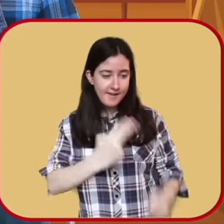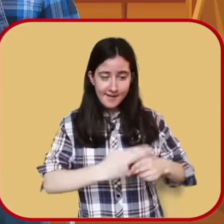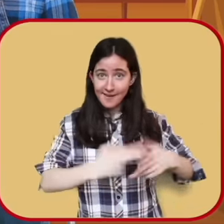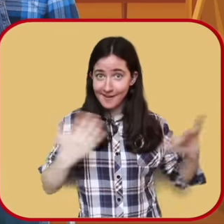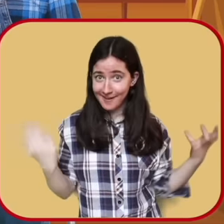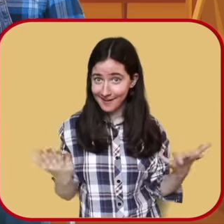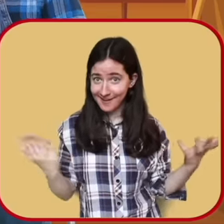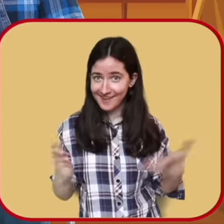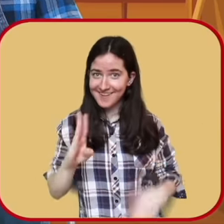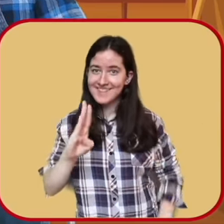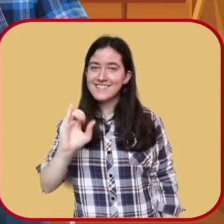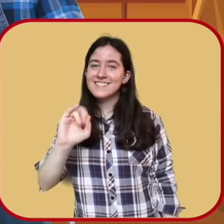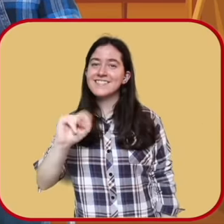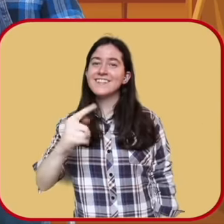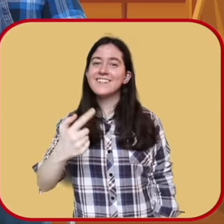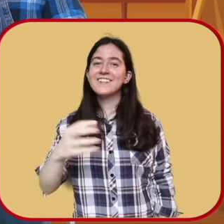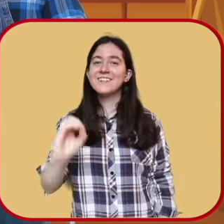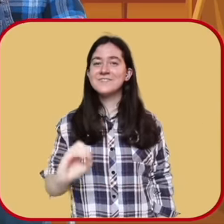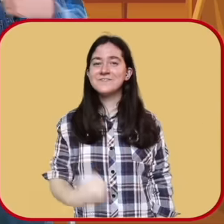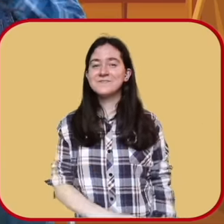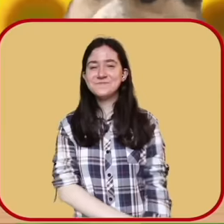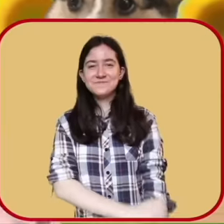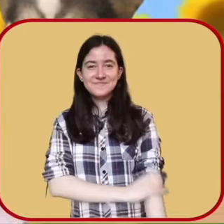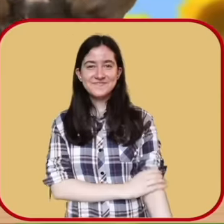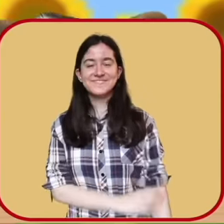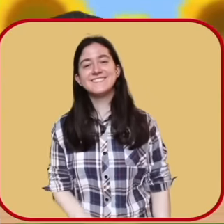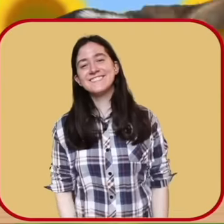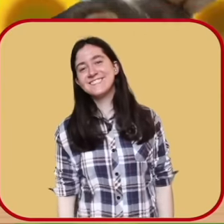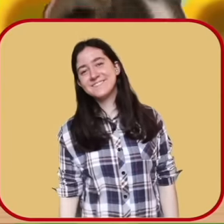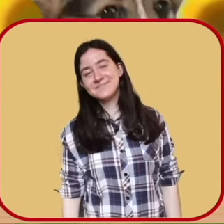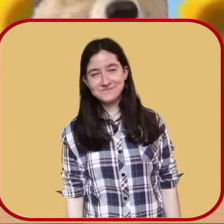N-G-O, and Bingo was his name.